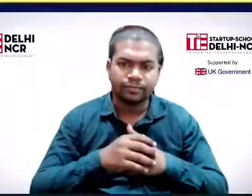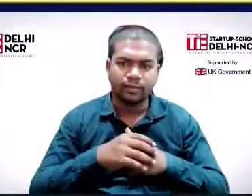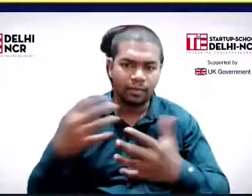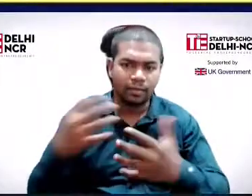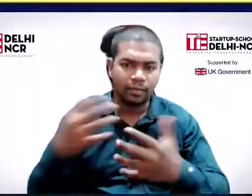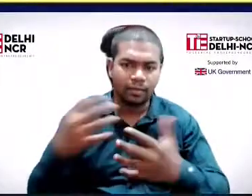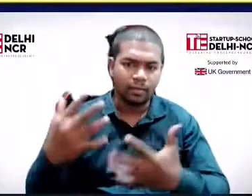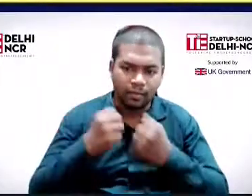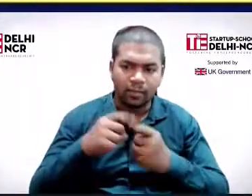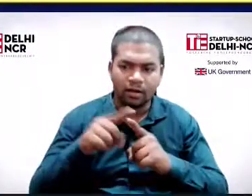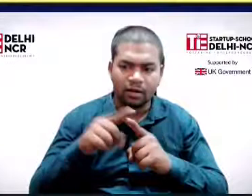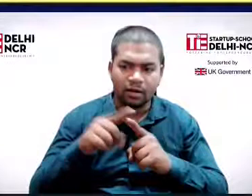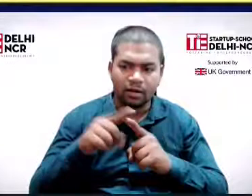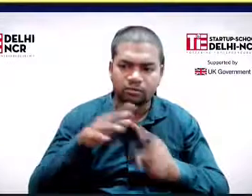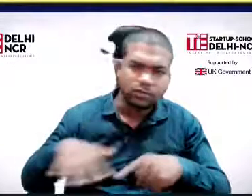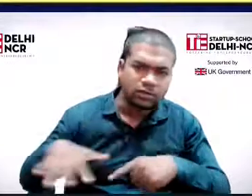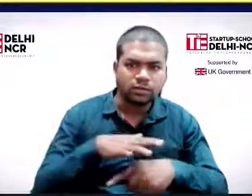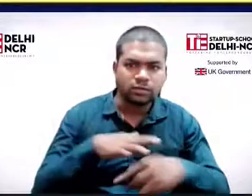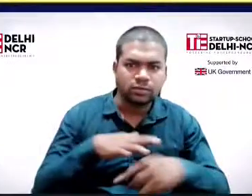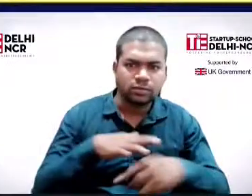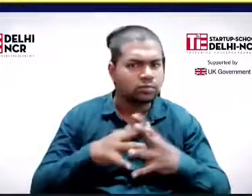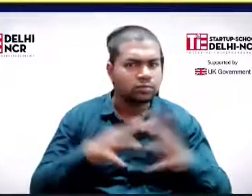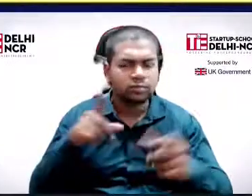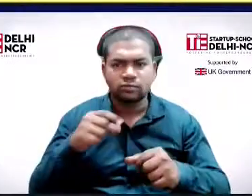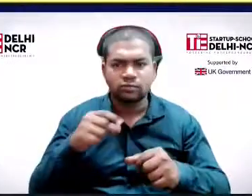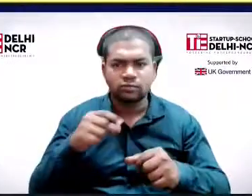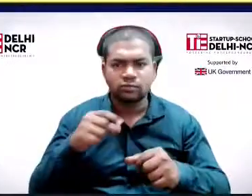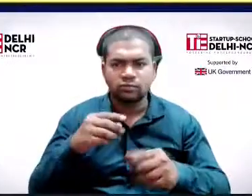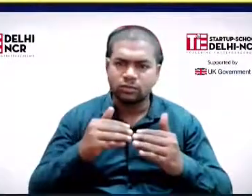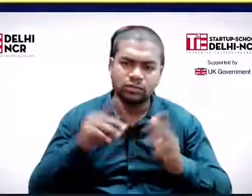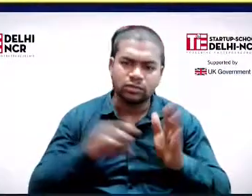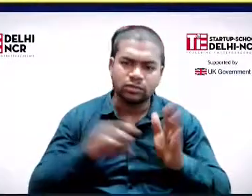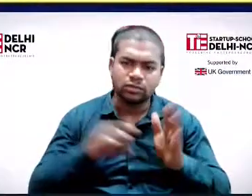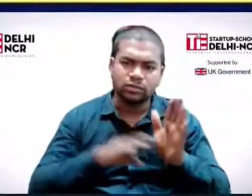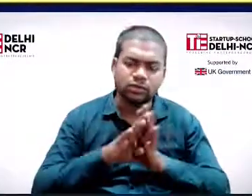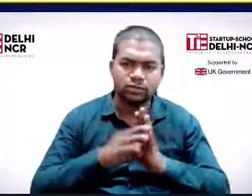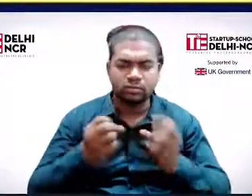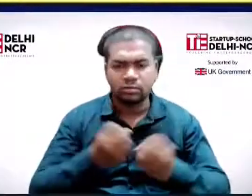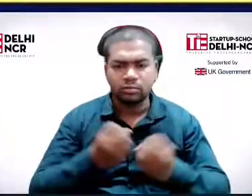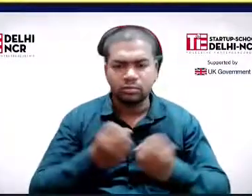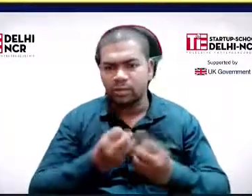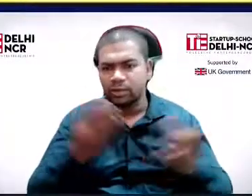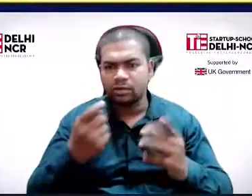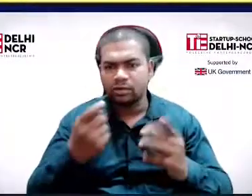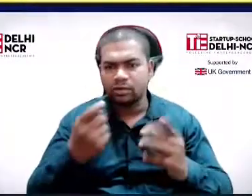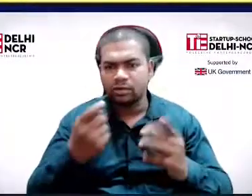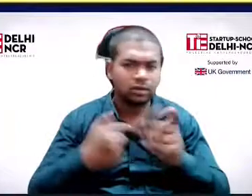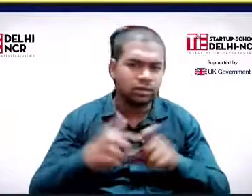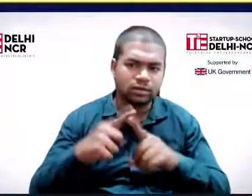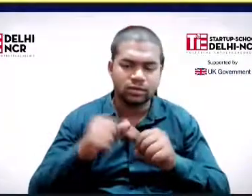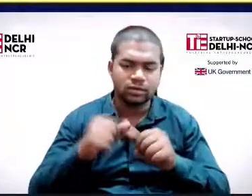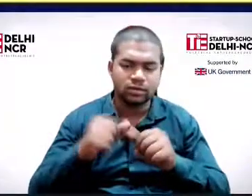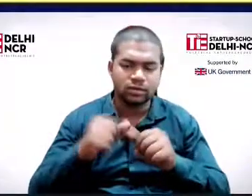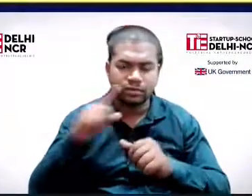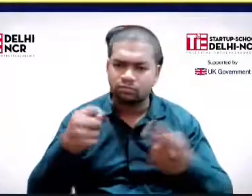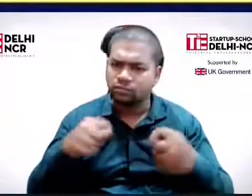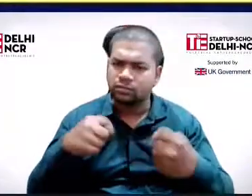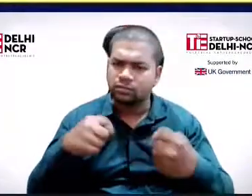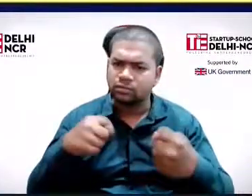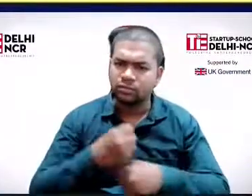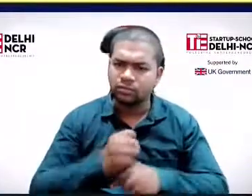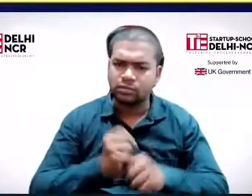so many insights. Been involved with developing millions and millions of square feet of retail, and trying to